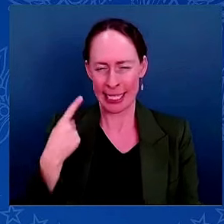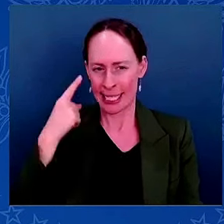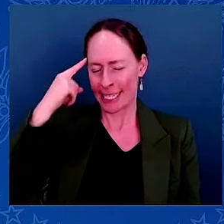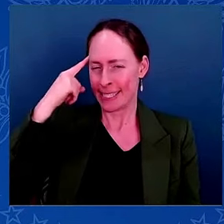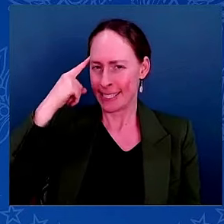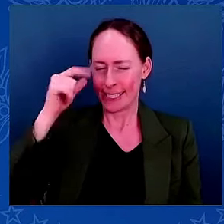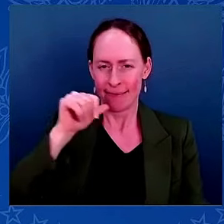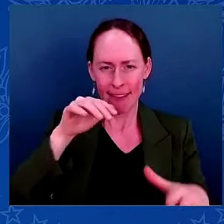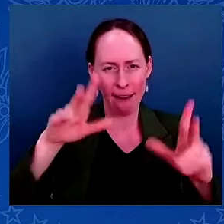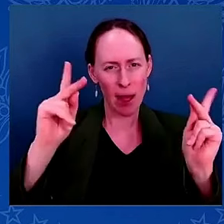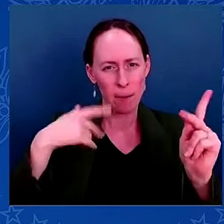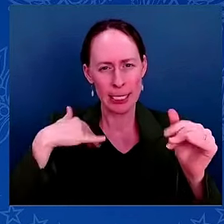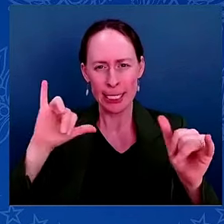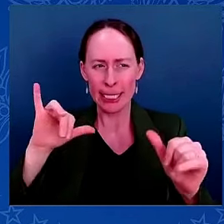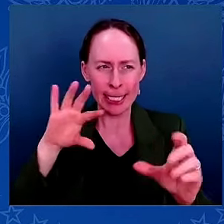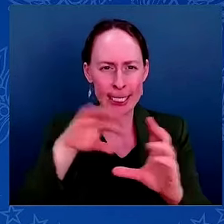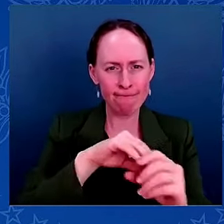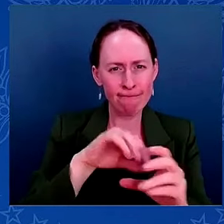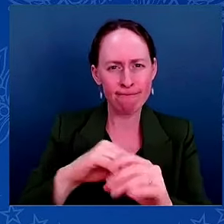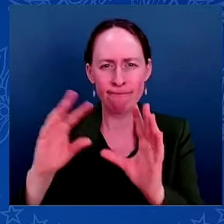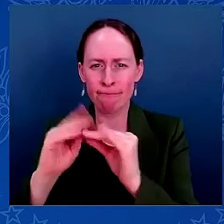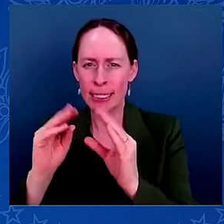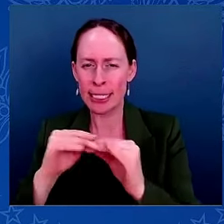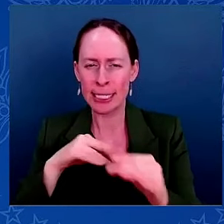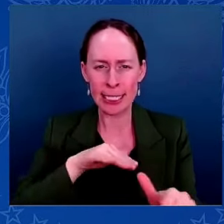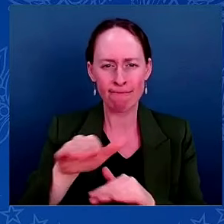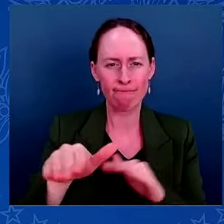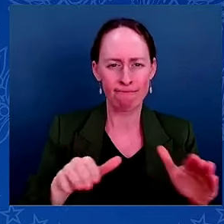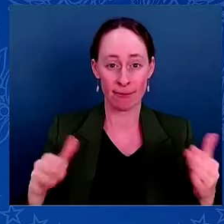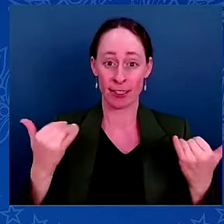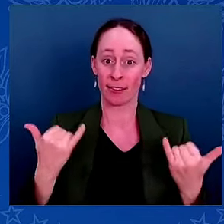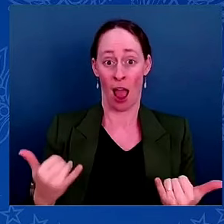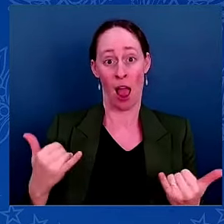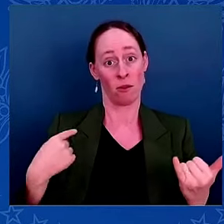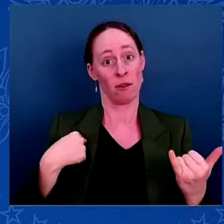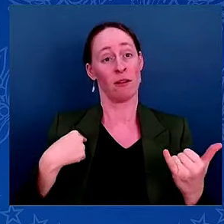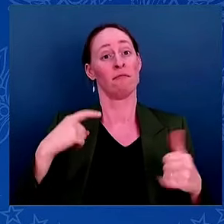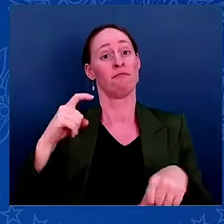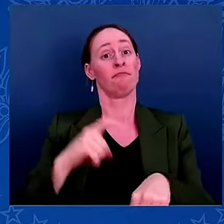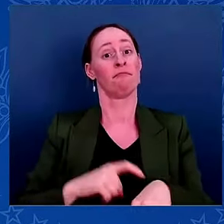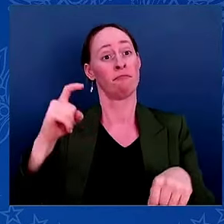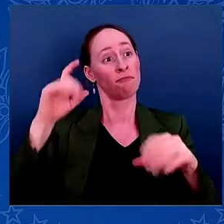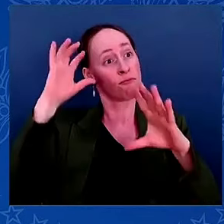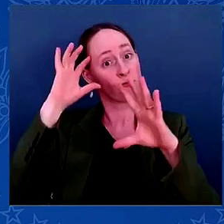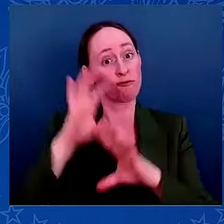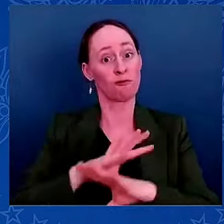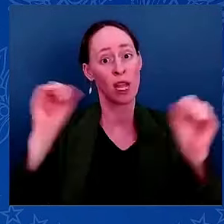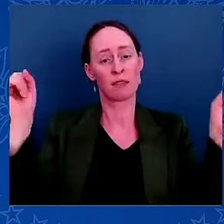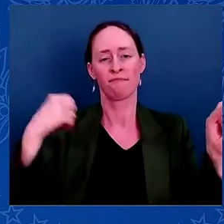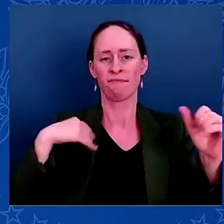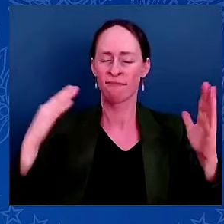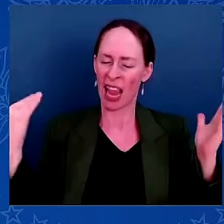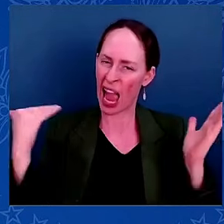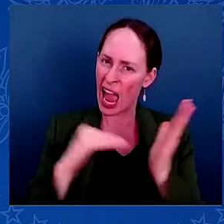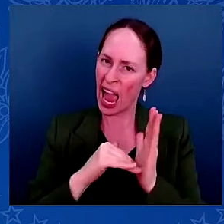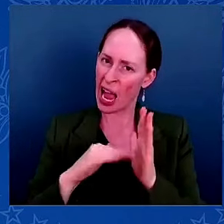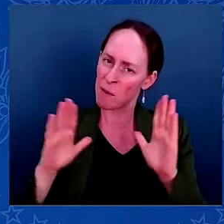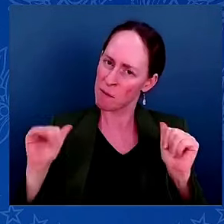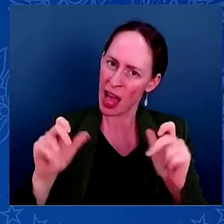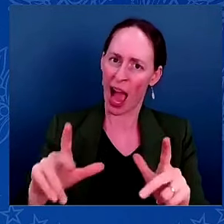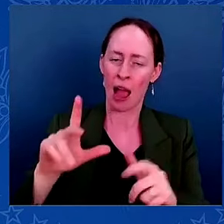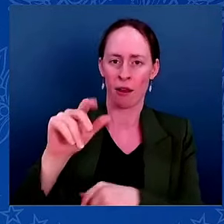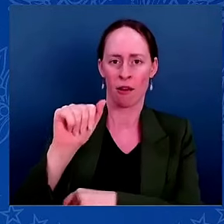2020, I was determined to set up something called ARPA-H. Advanced Research Projects Agency for